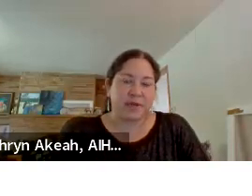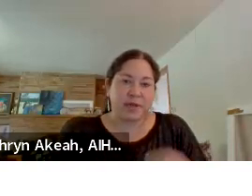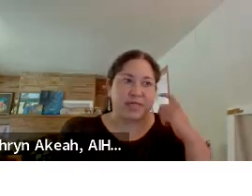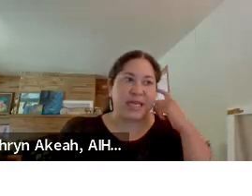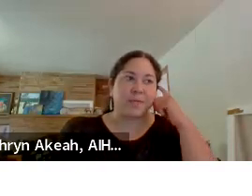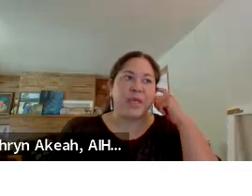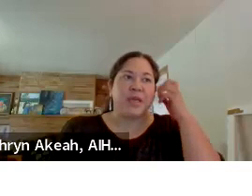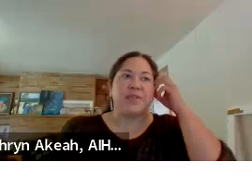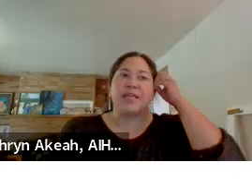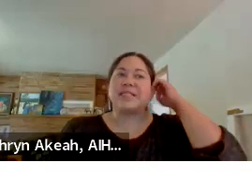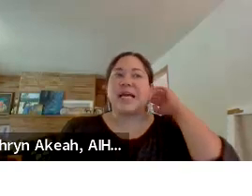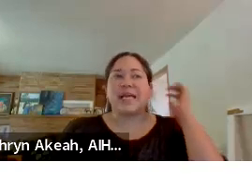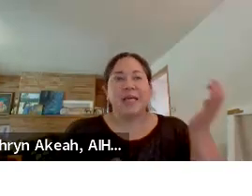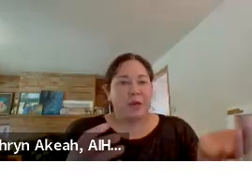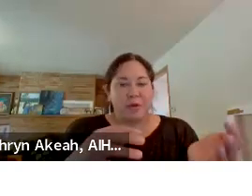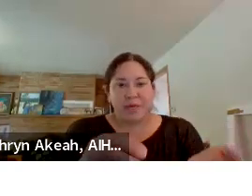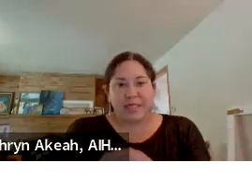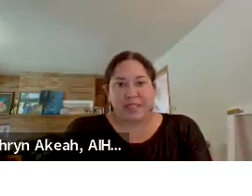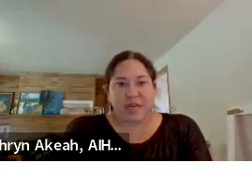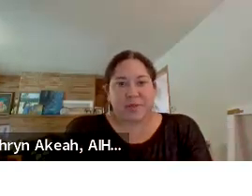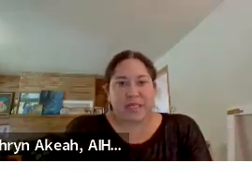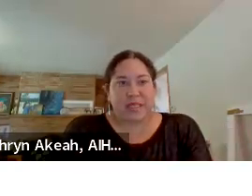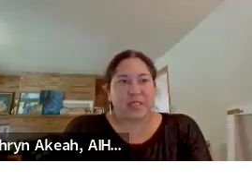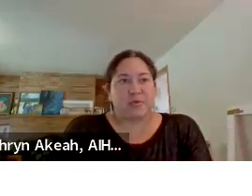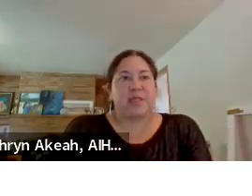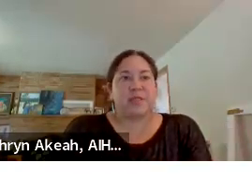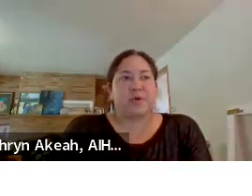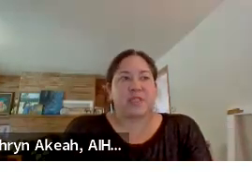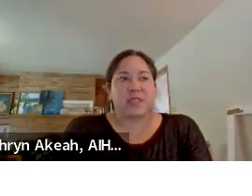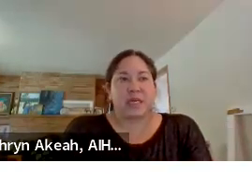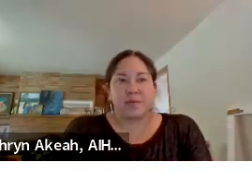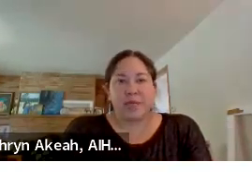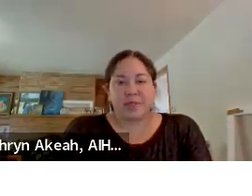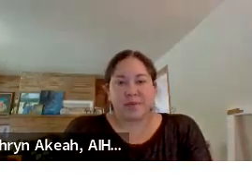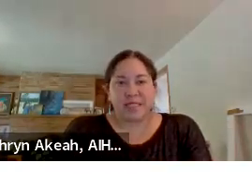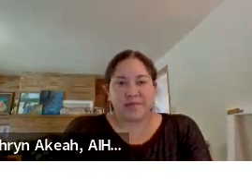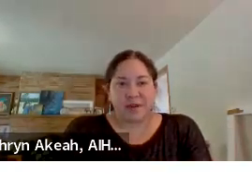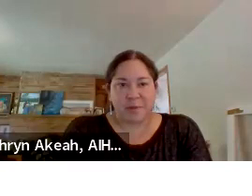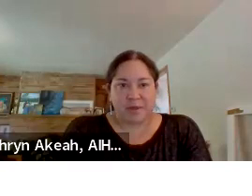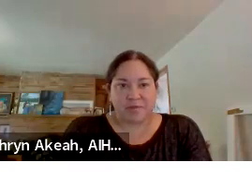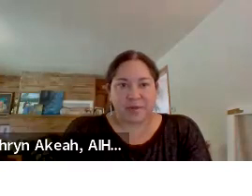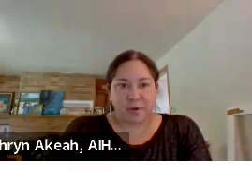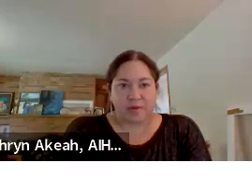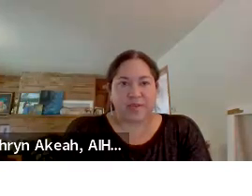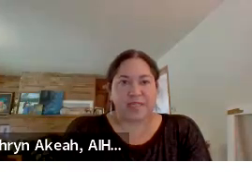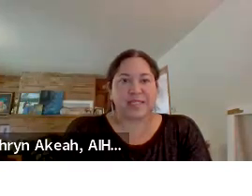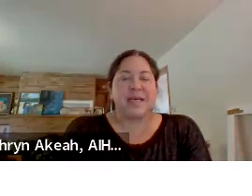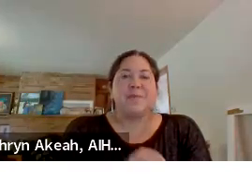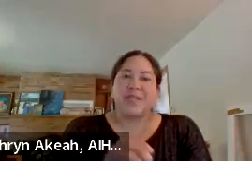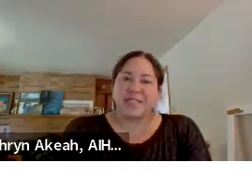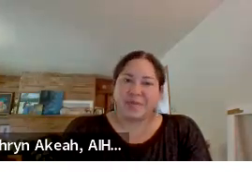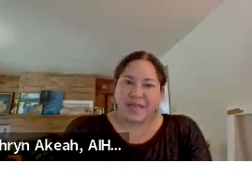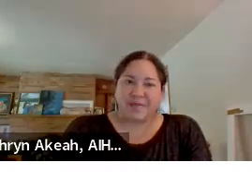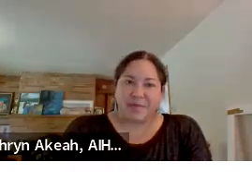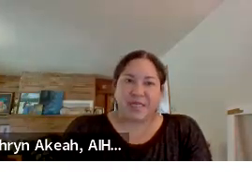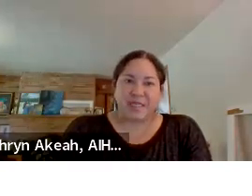saved for another date. Things like we want to see tribal healing to wellness courts be able to receive therapeutic court funds,